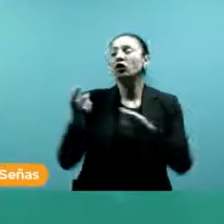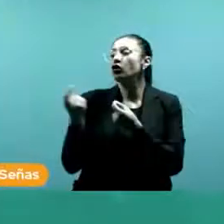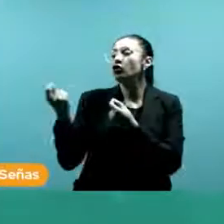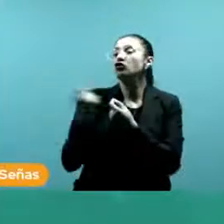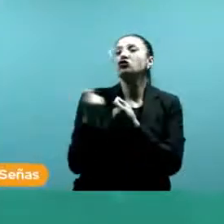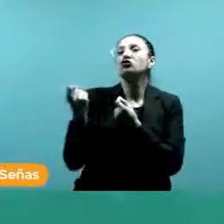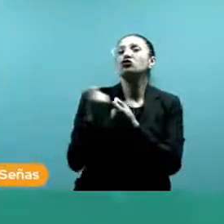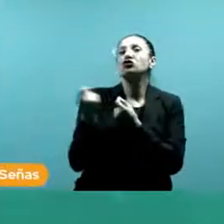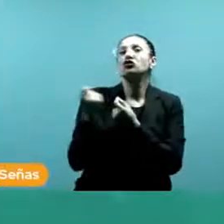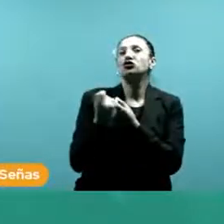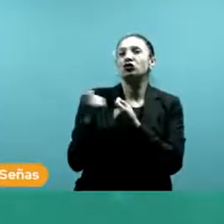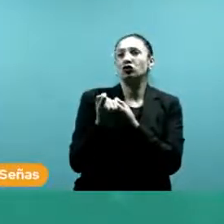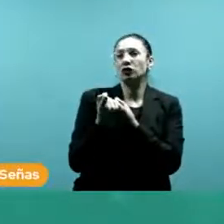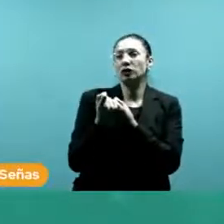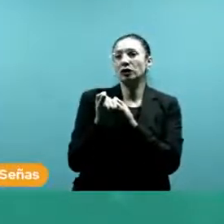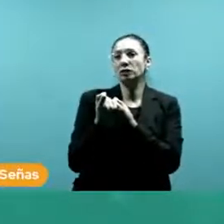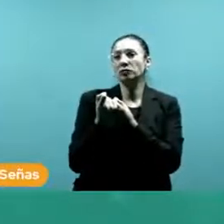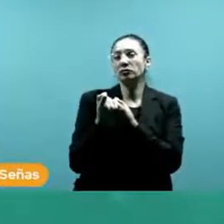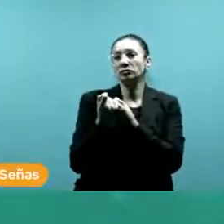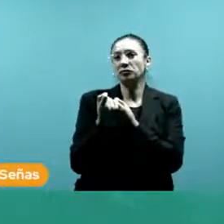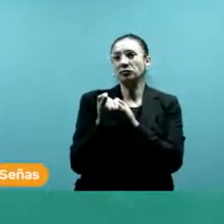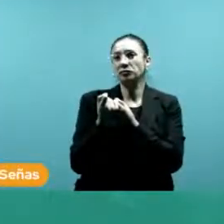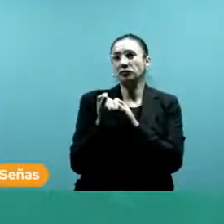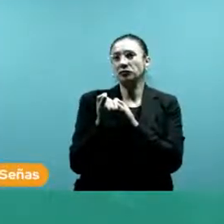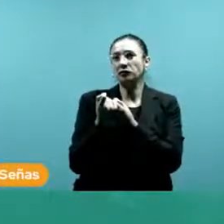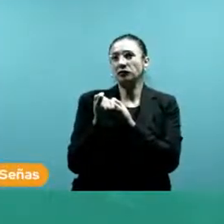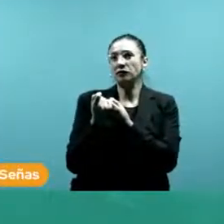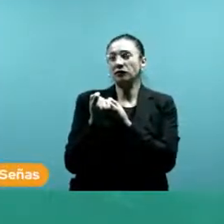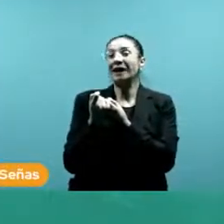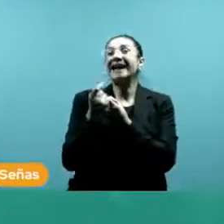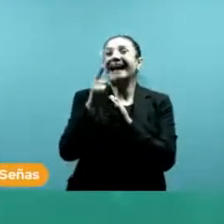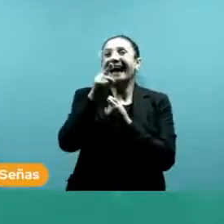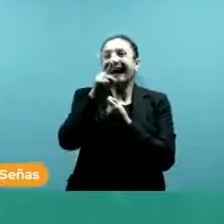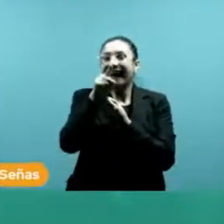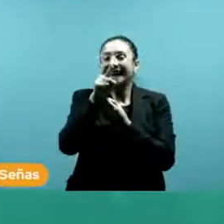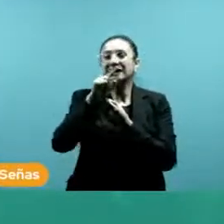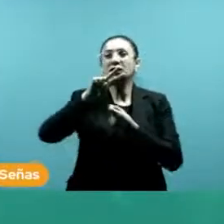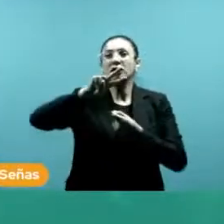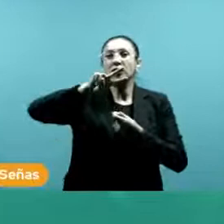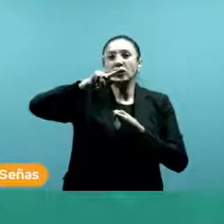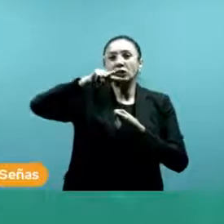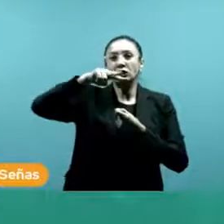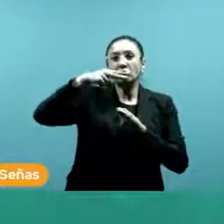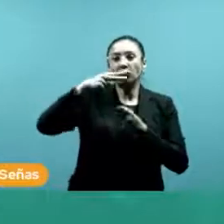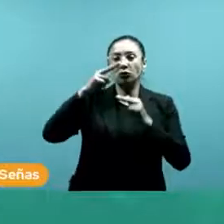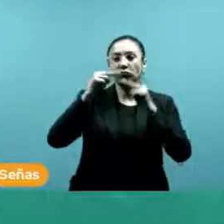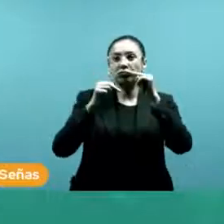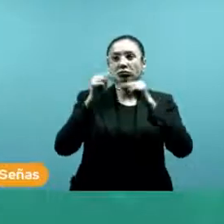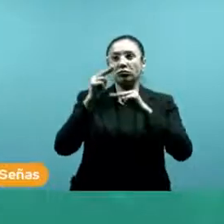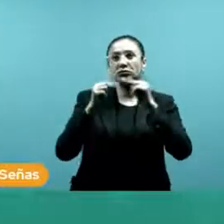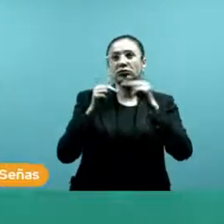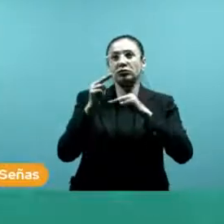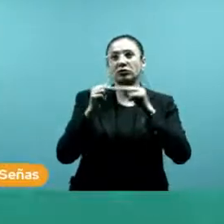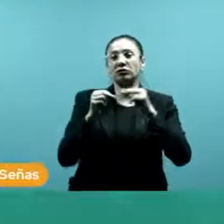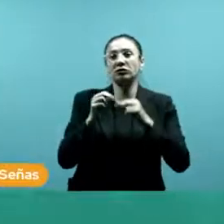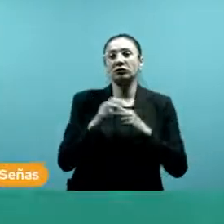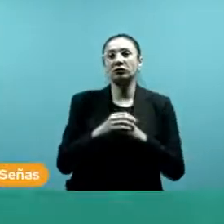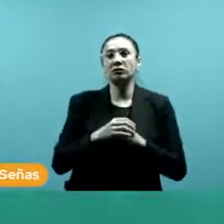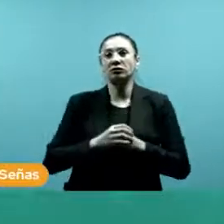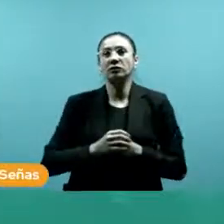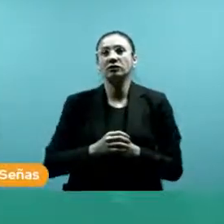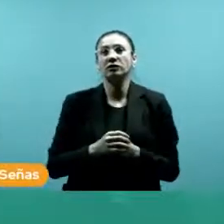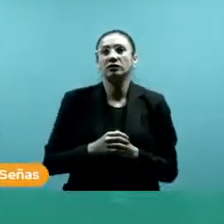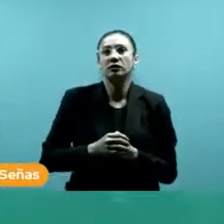And therefore, we have the second part of Auschwitz. Aquí tenemos la segunda etapa de Auschwitz. And